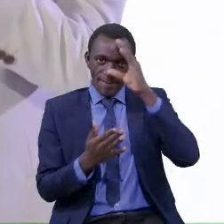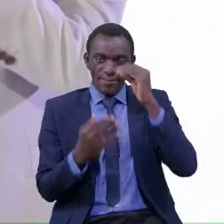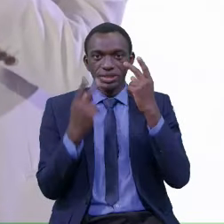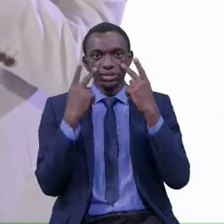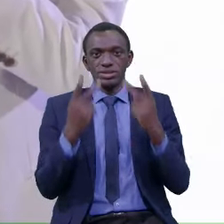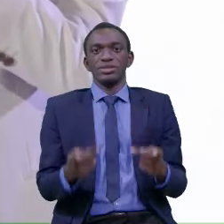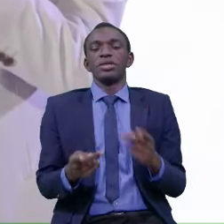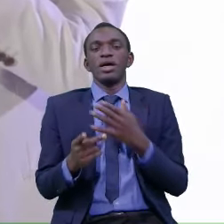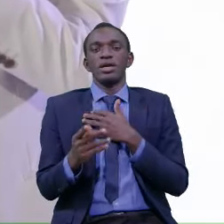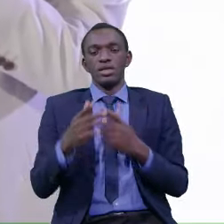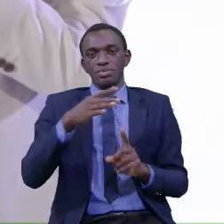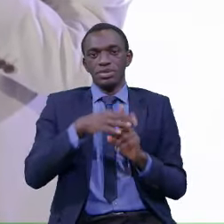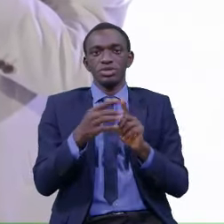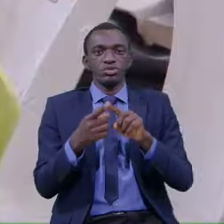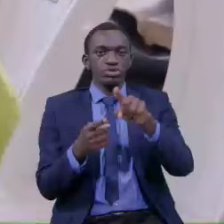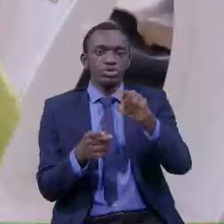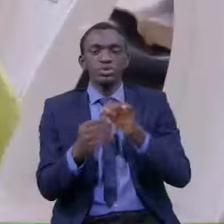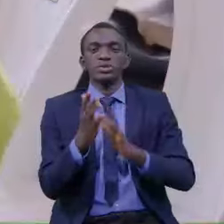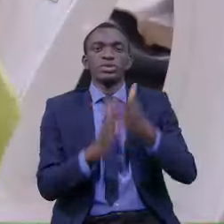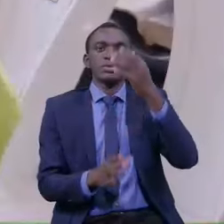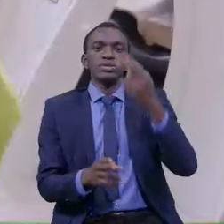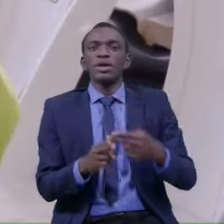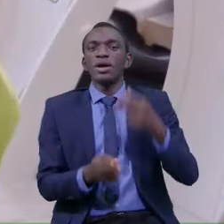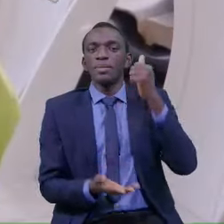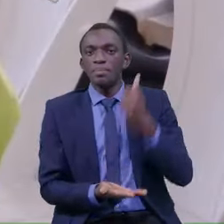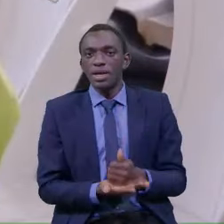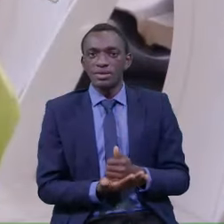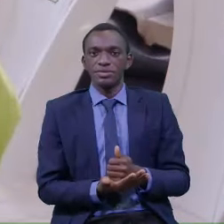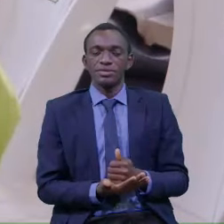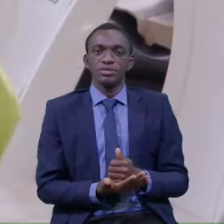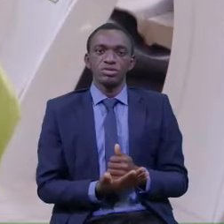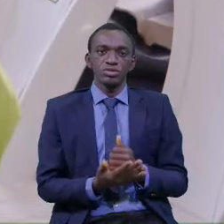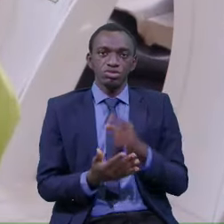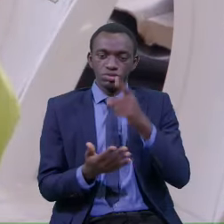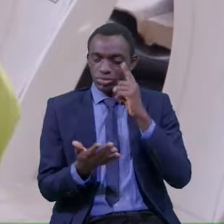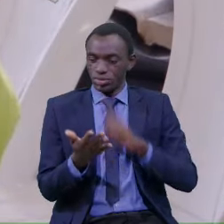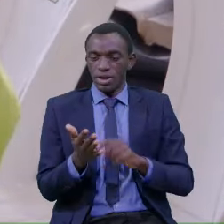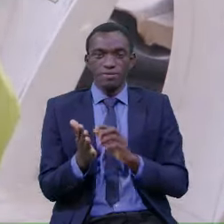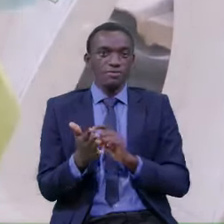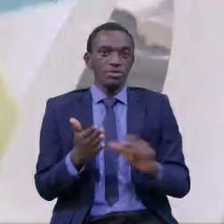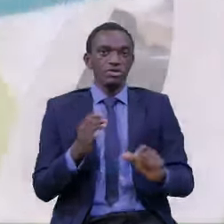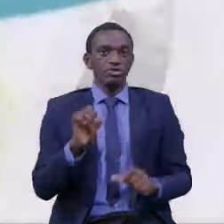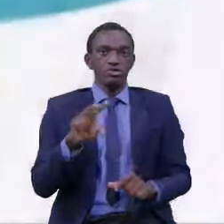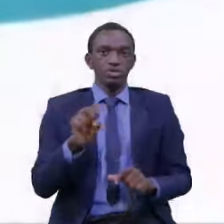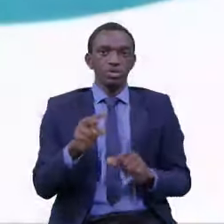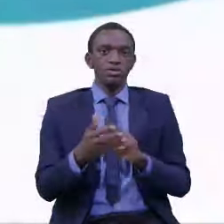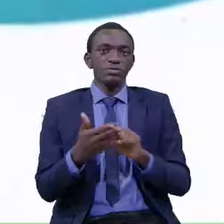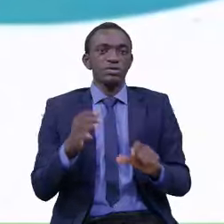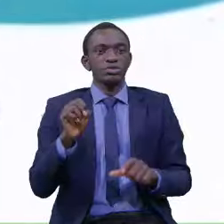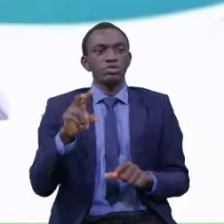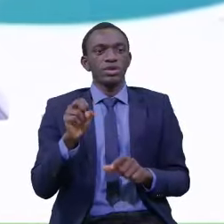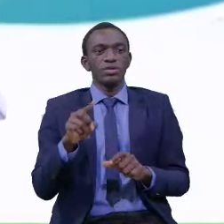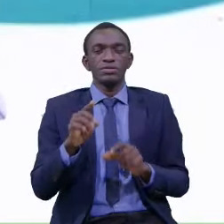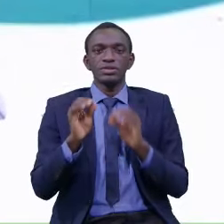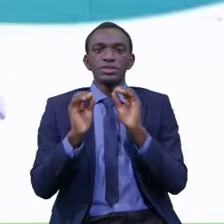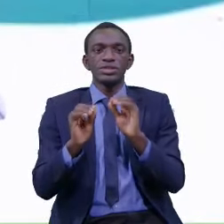you. Amen. Look at verse 12. In verse 12, teaching